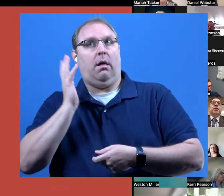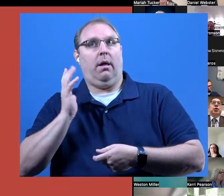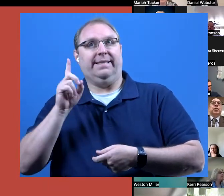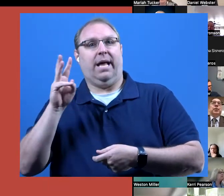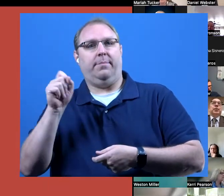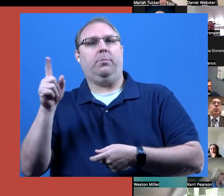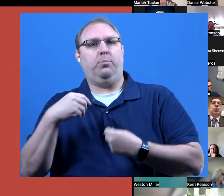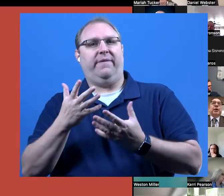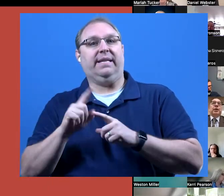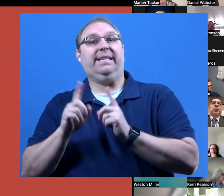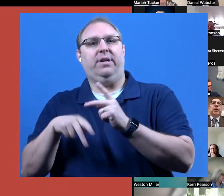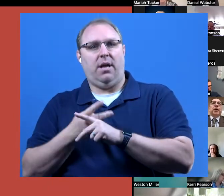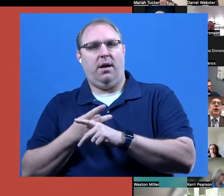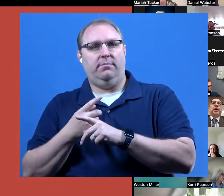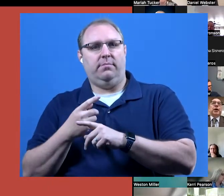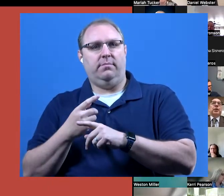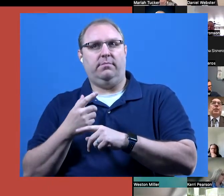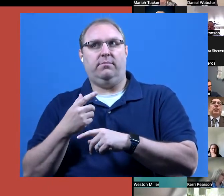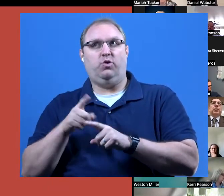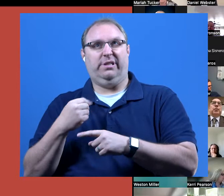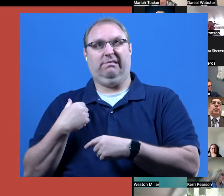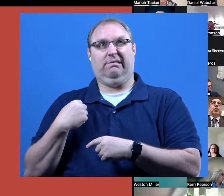We knew that when